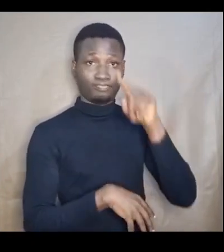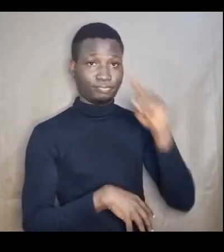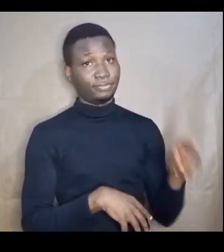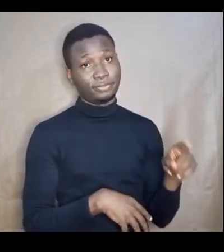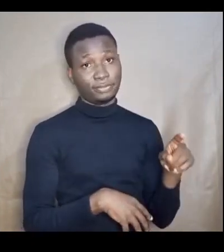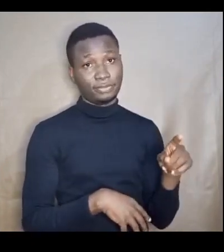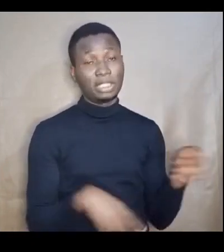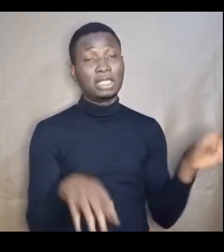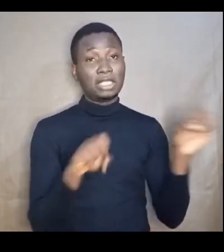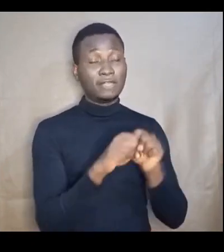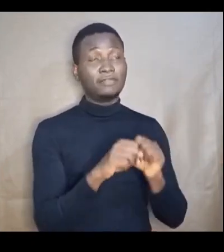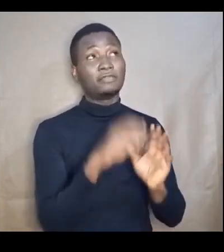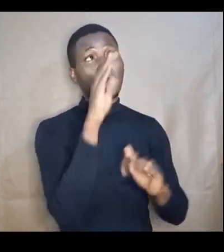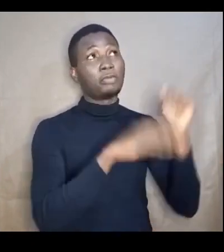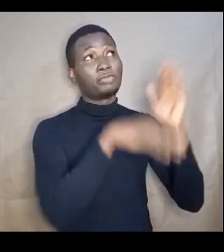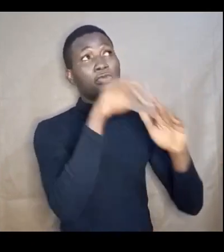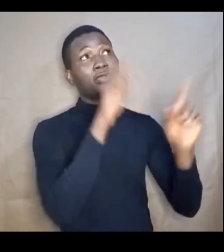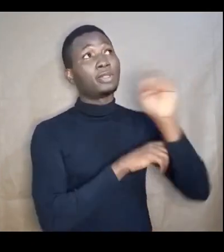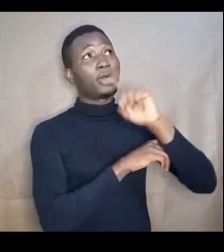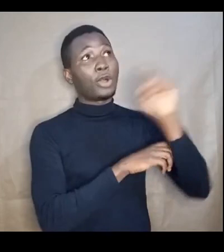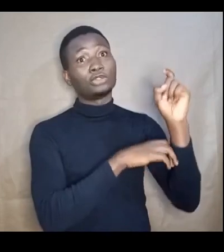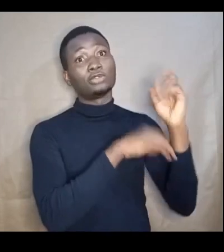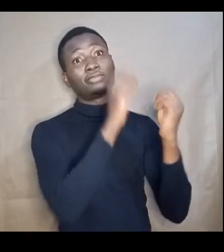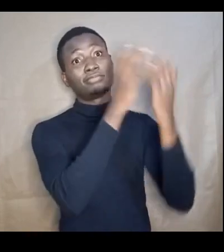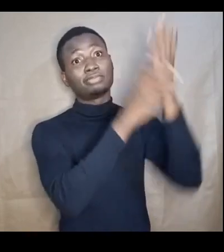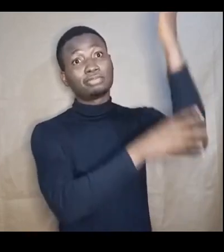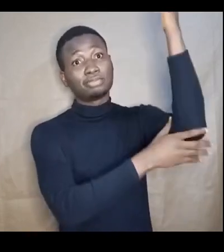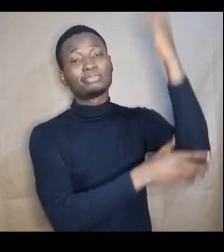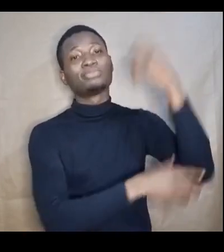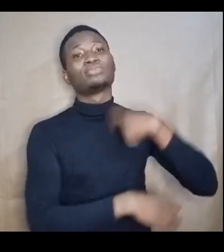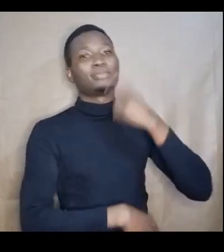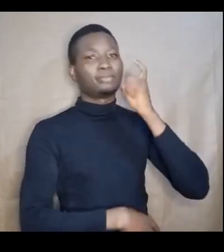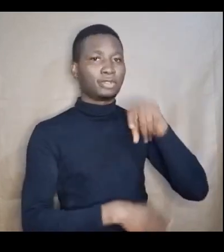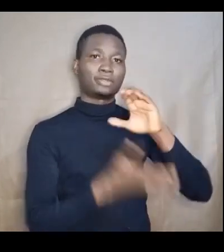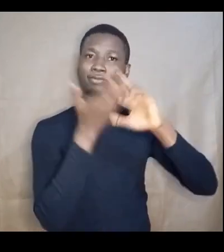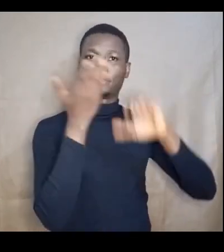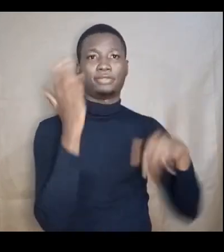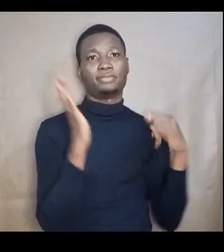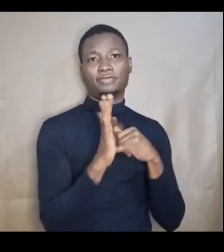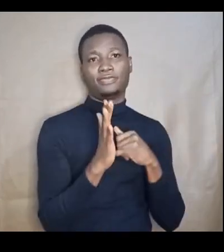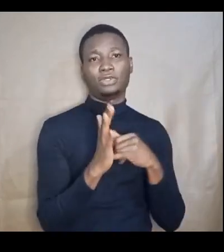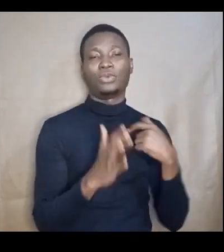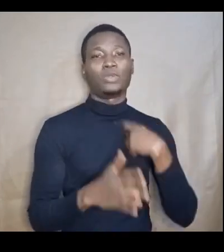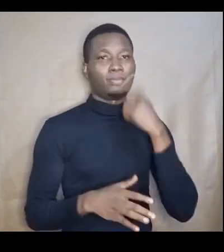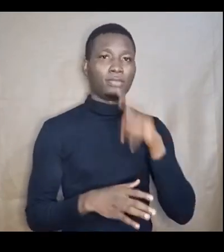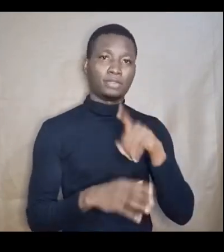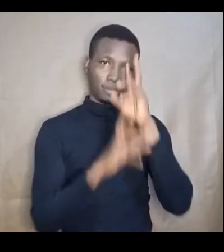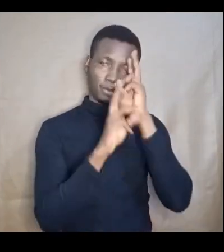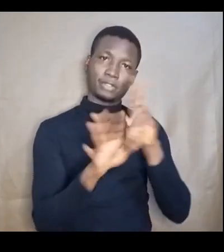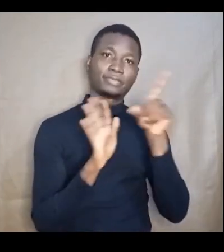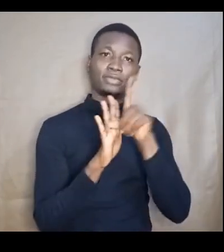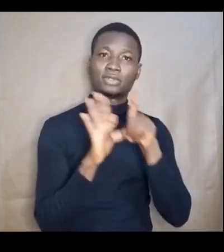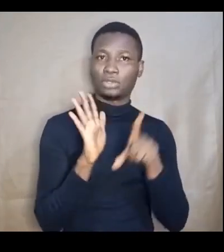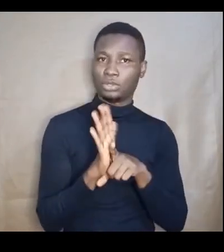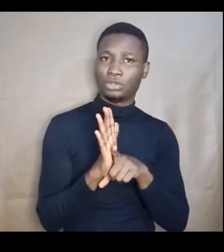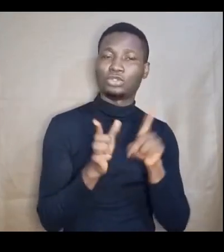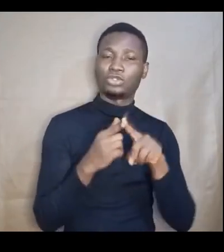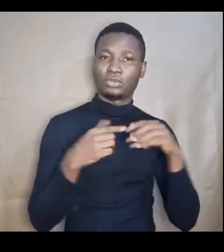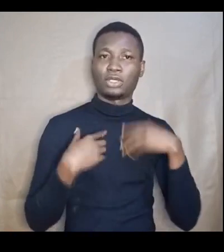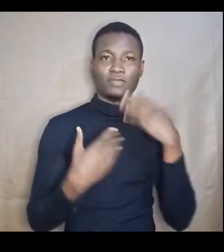they build it a 100-story building, it must come down. Impunity must stop for us to have a decent